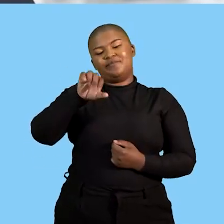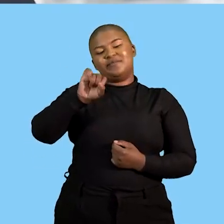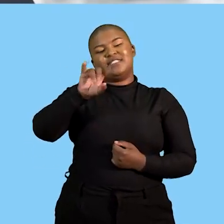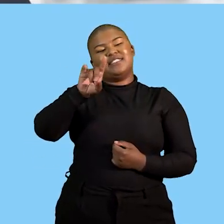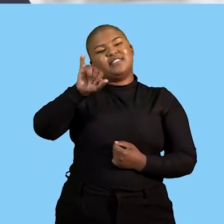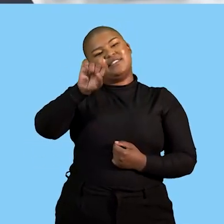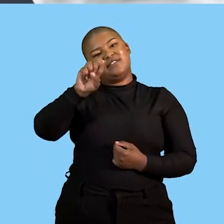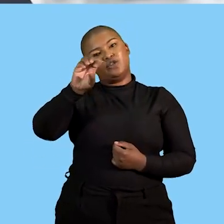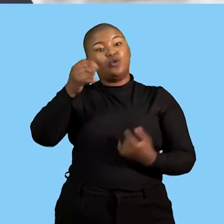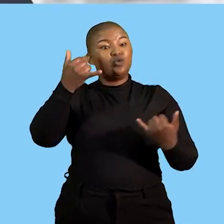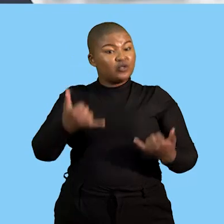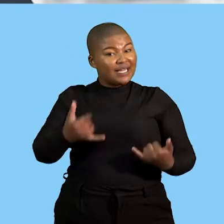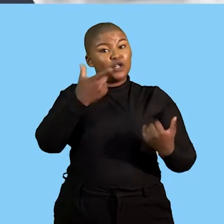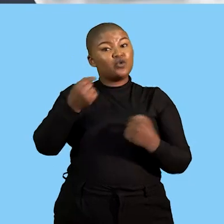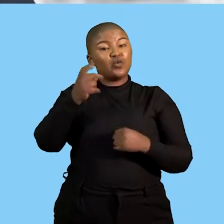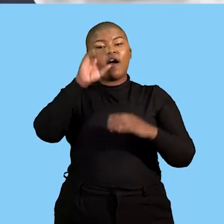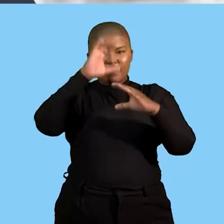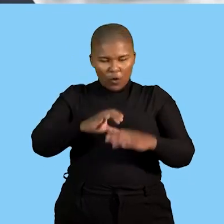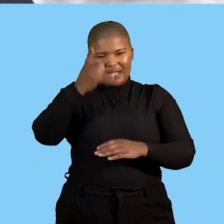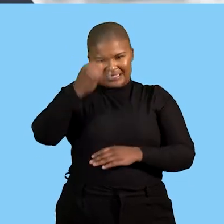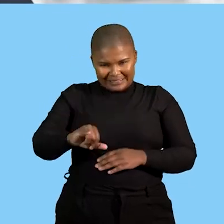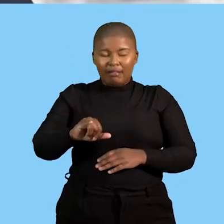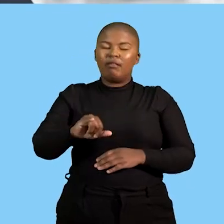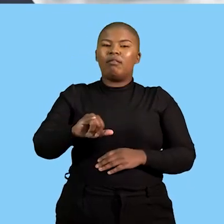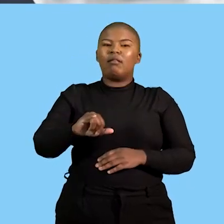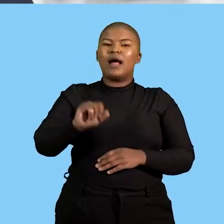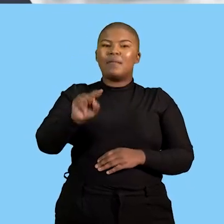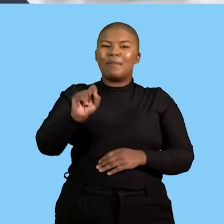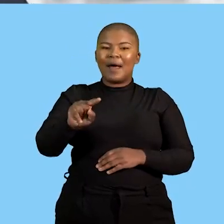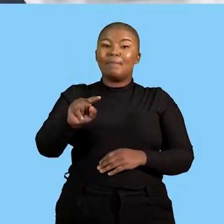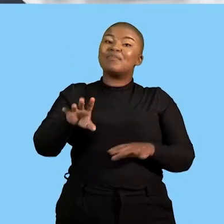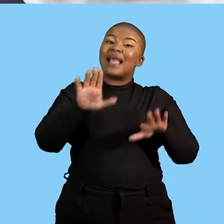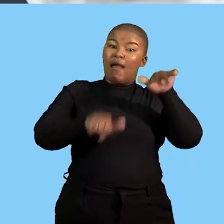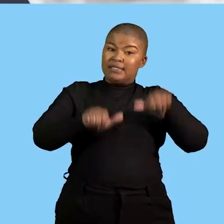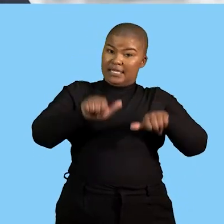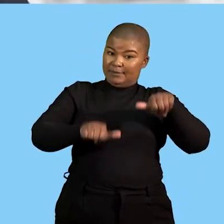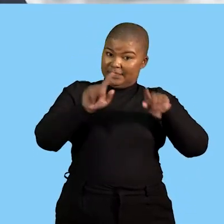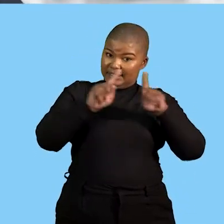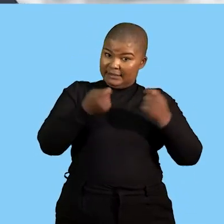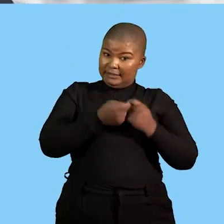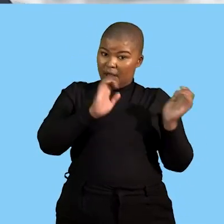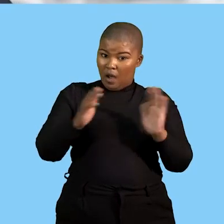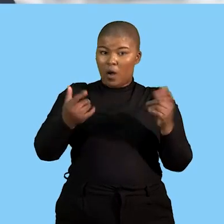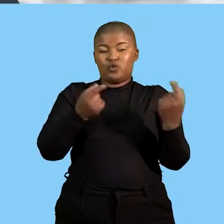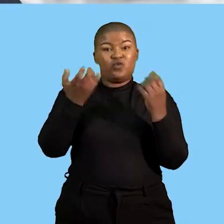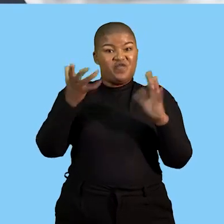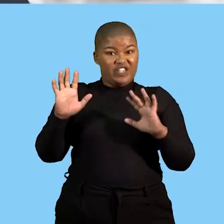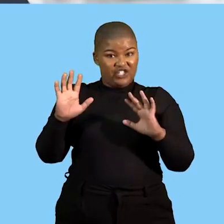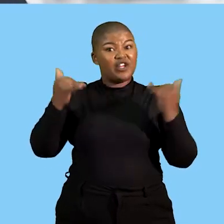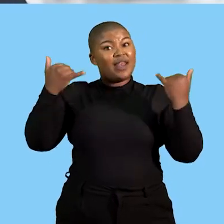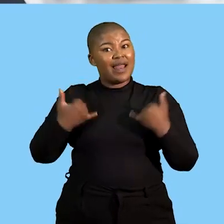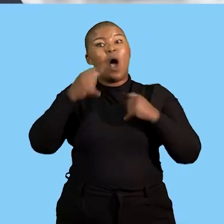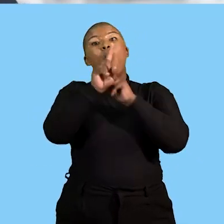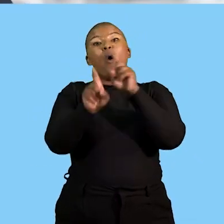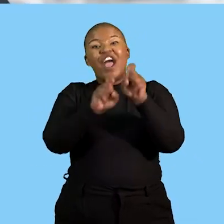team performance. Now we focus on the application questions so that we help you to get ready for